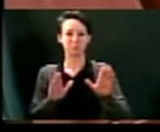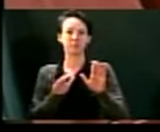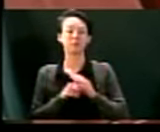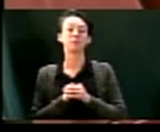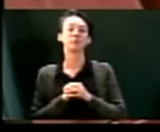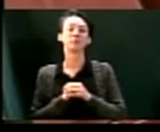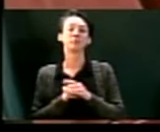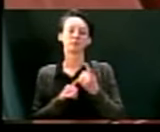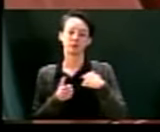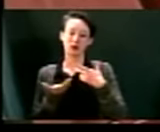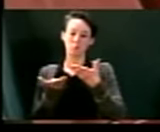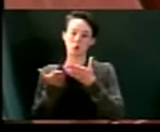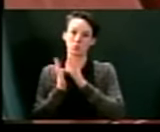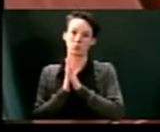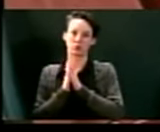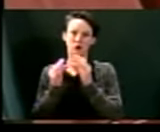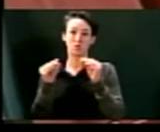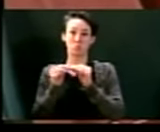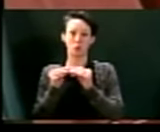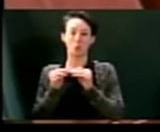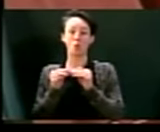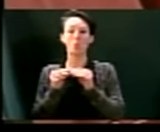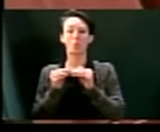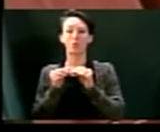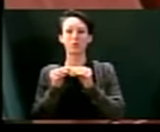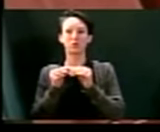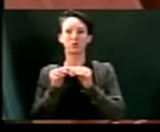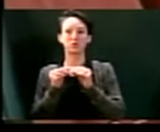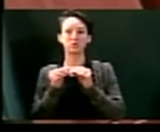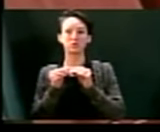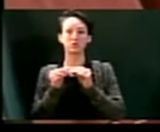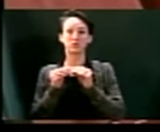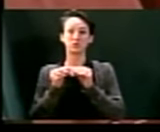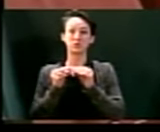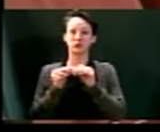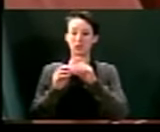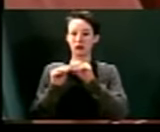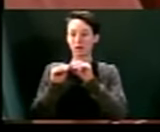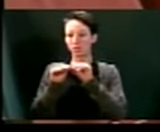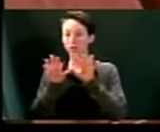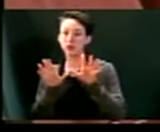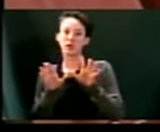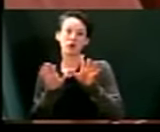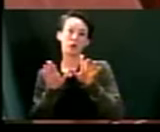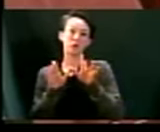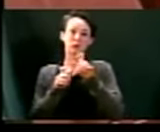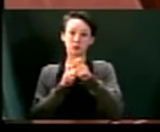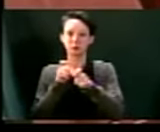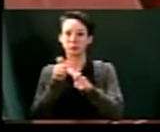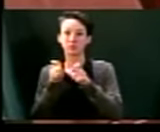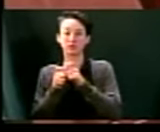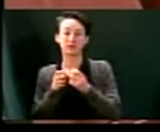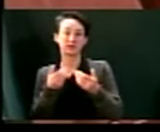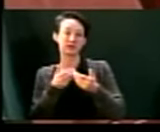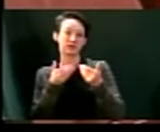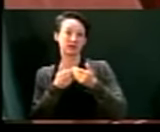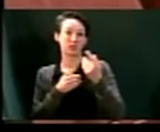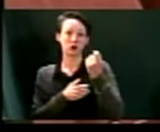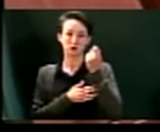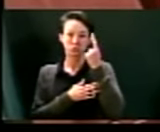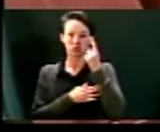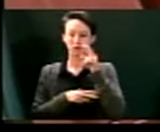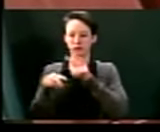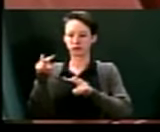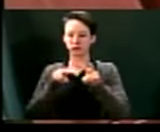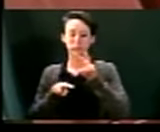I'm requesting more concrete, measurable accounting, transparent, easily understood monitoring